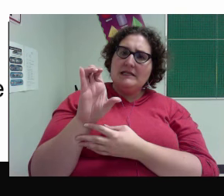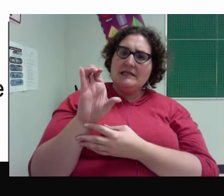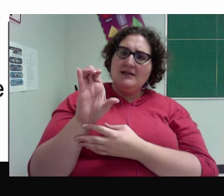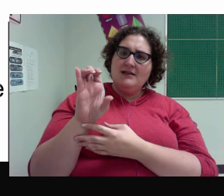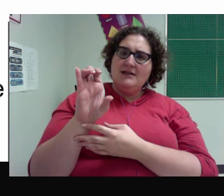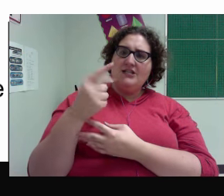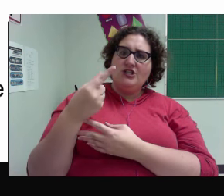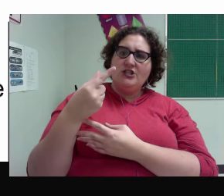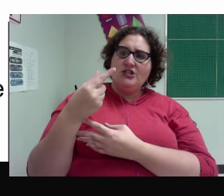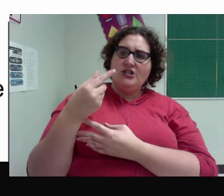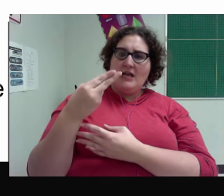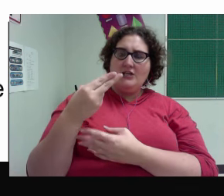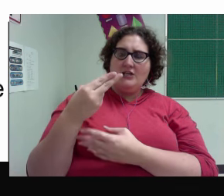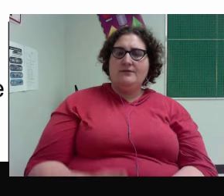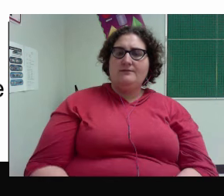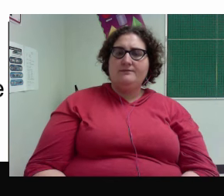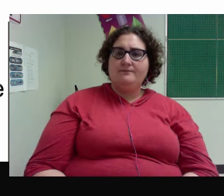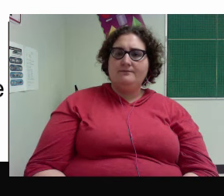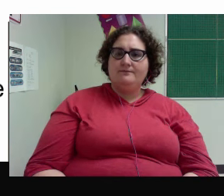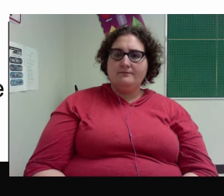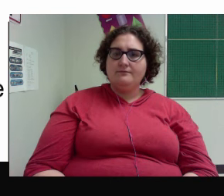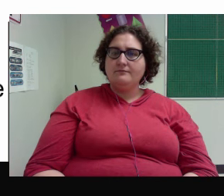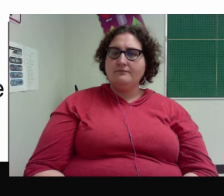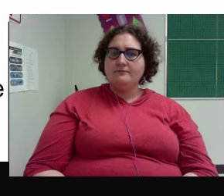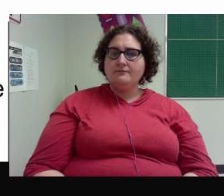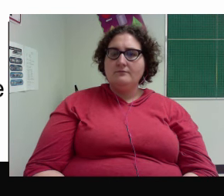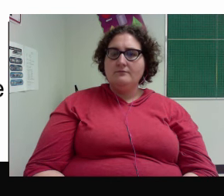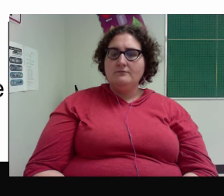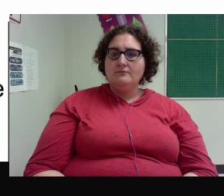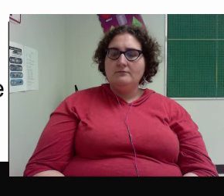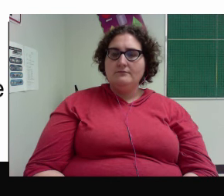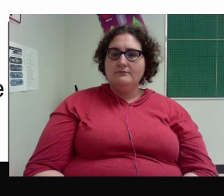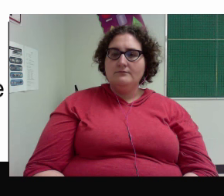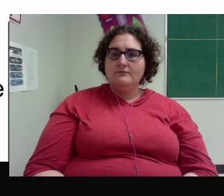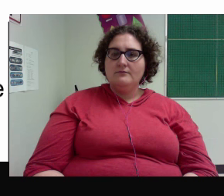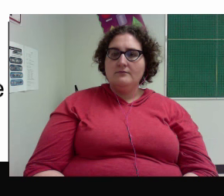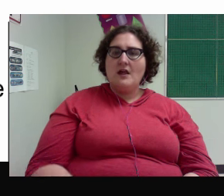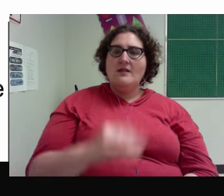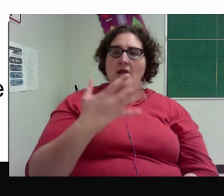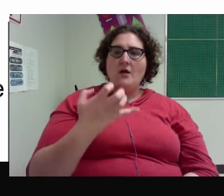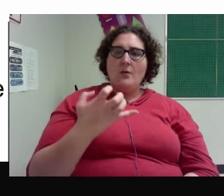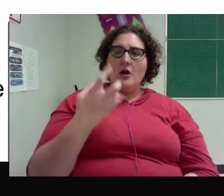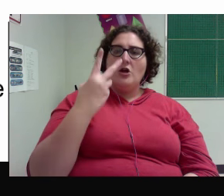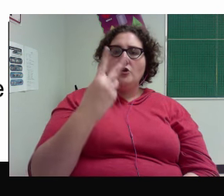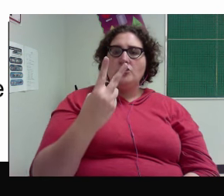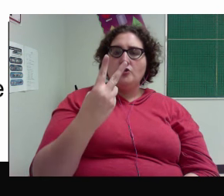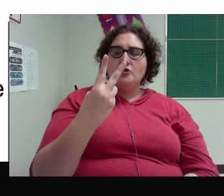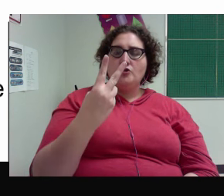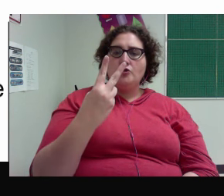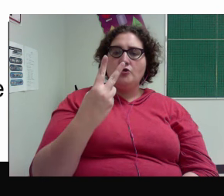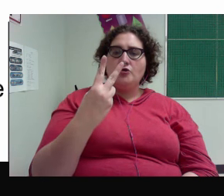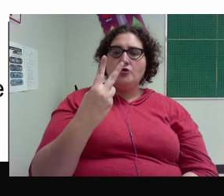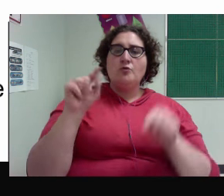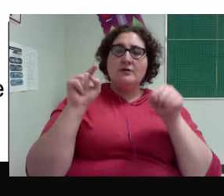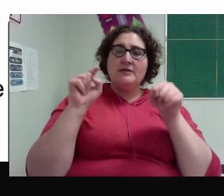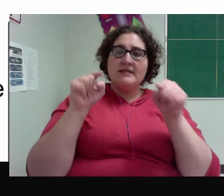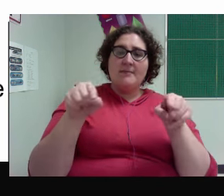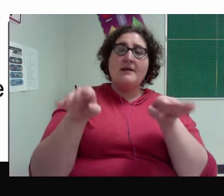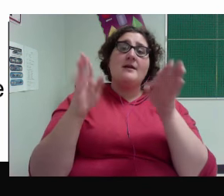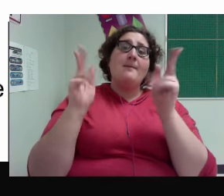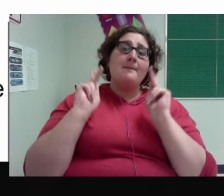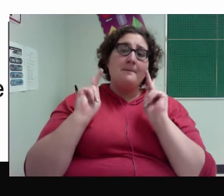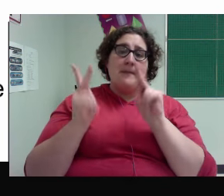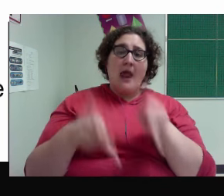DCGH. So we have this side. They want two segments that are parallel to this plane. So